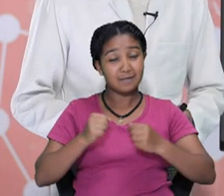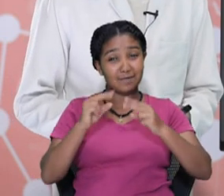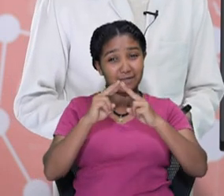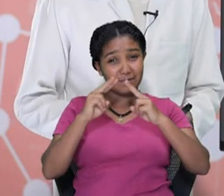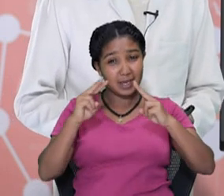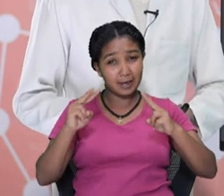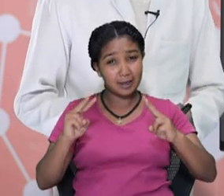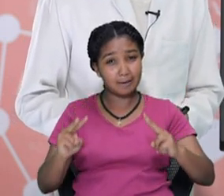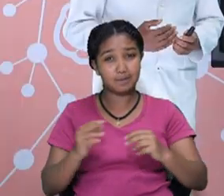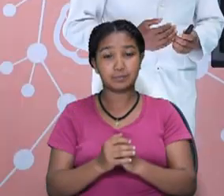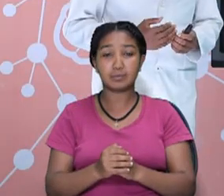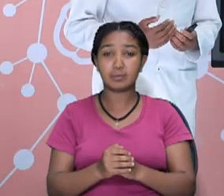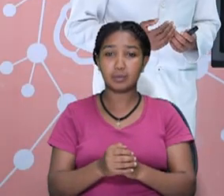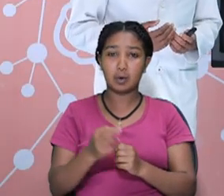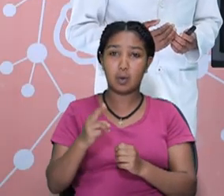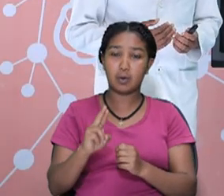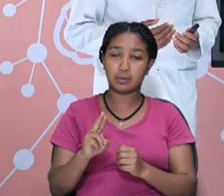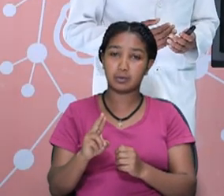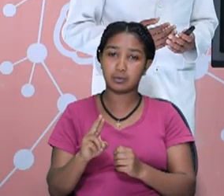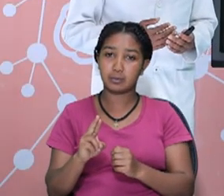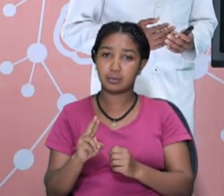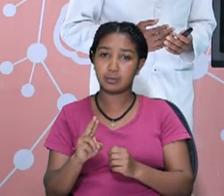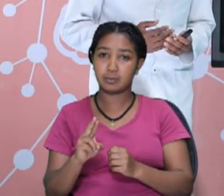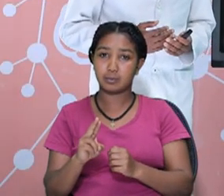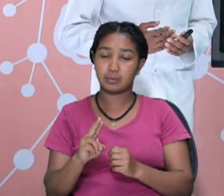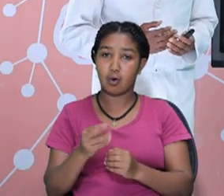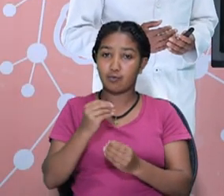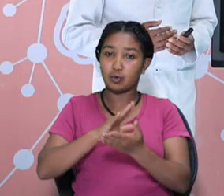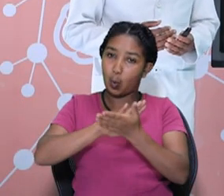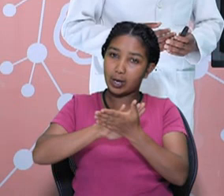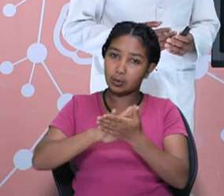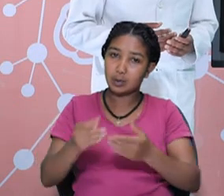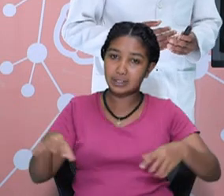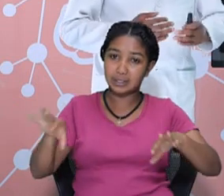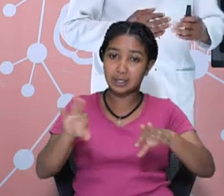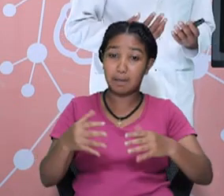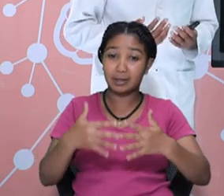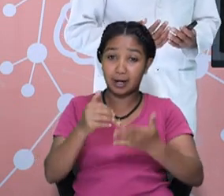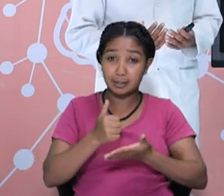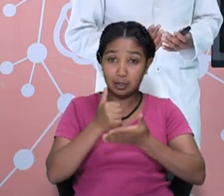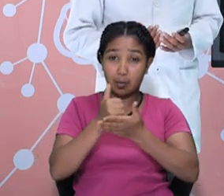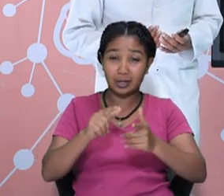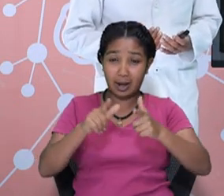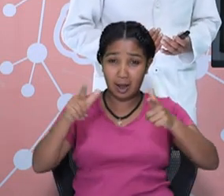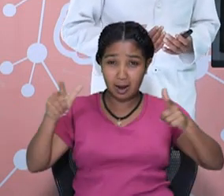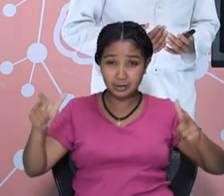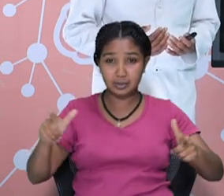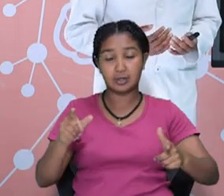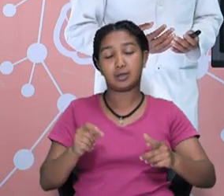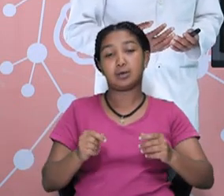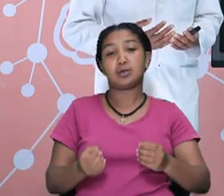very or improved food qualities or necessary materials support large number of